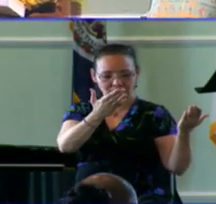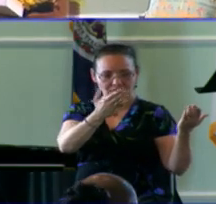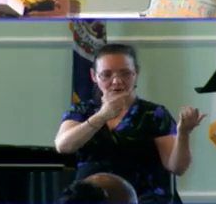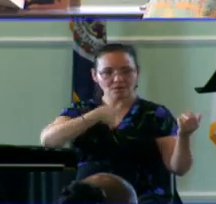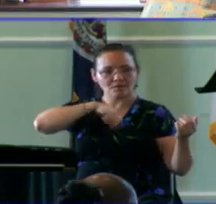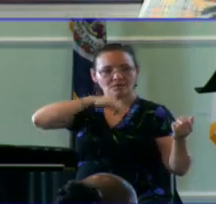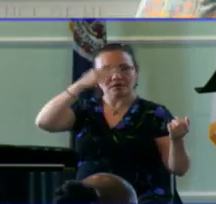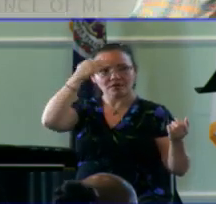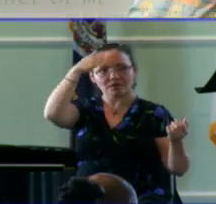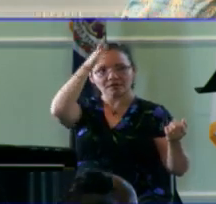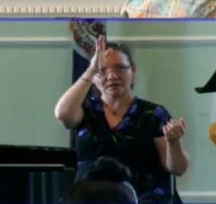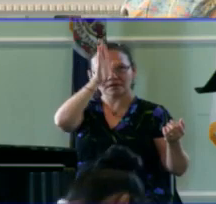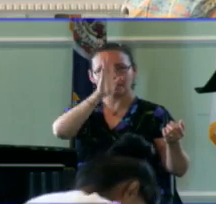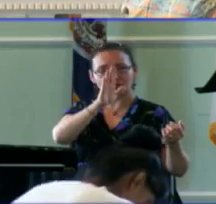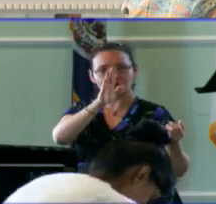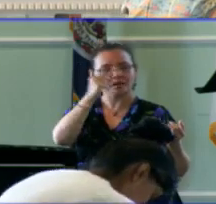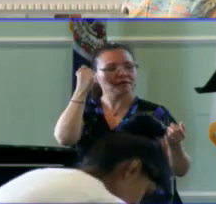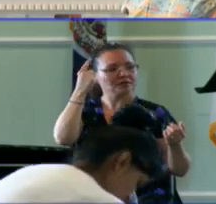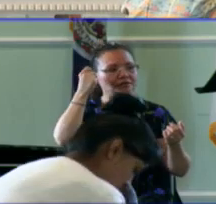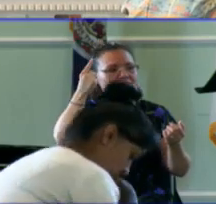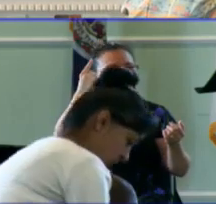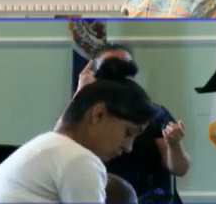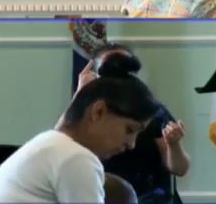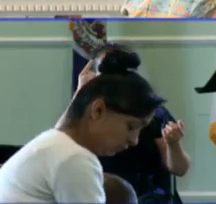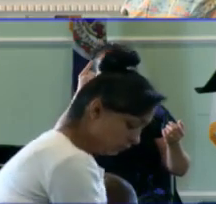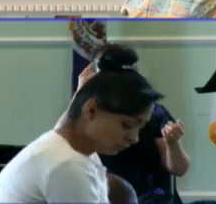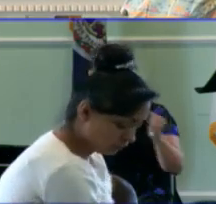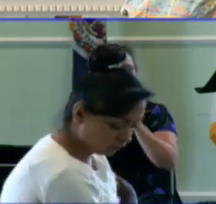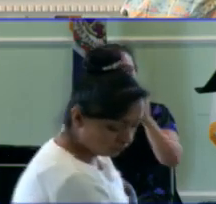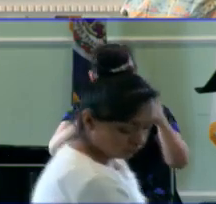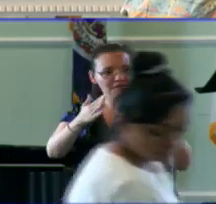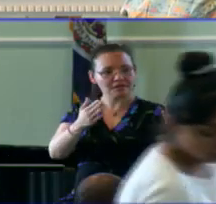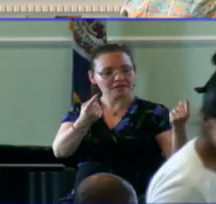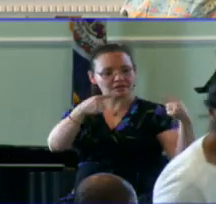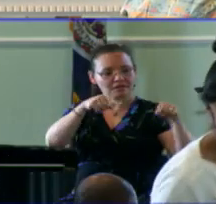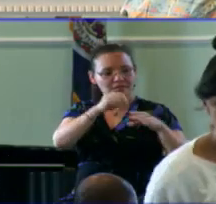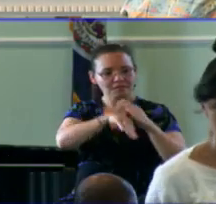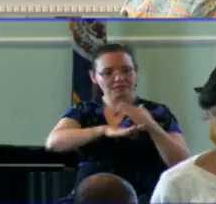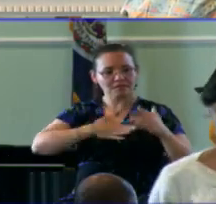We know that God understands everything that happens in our life.